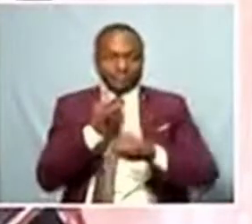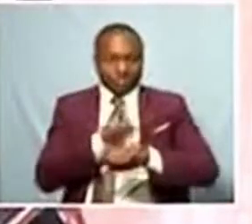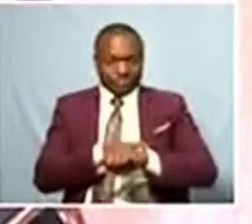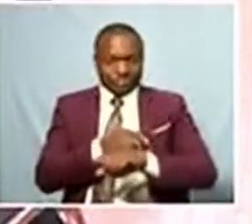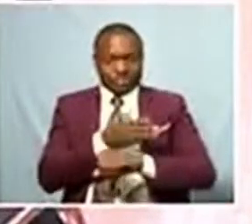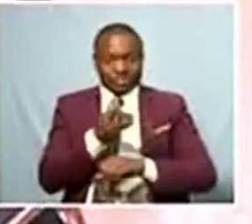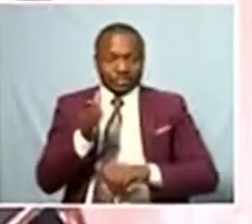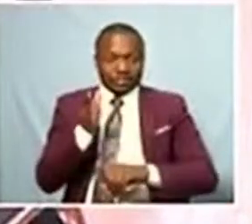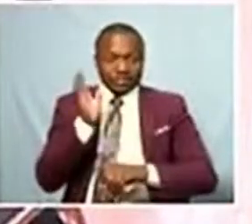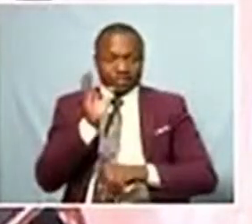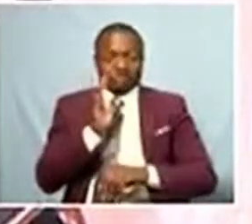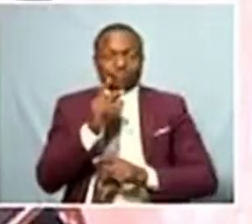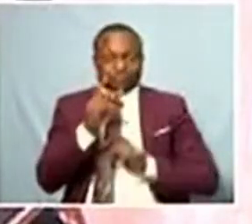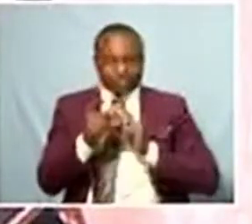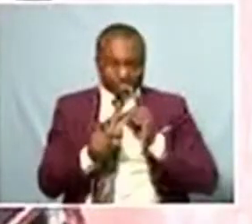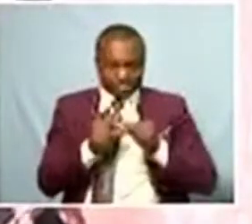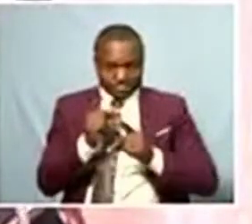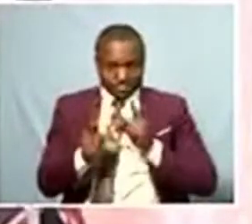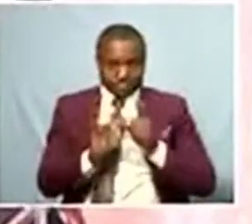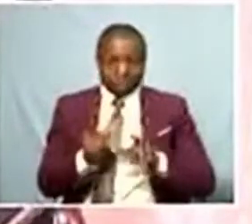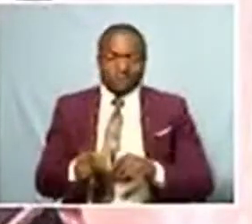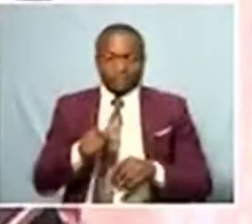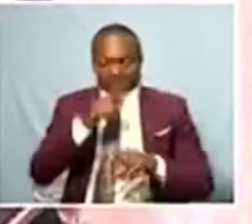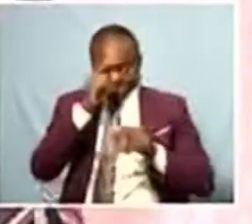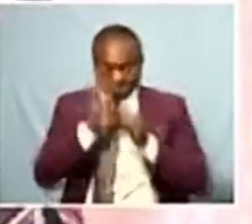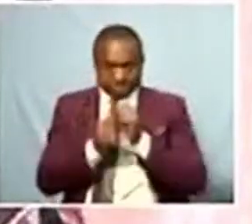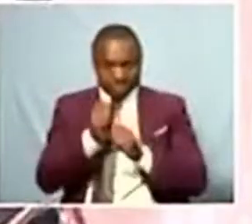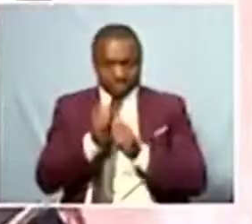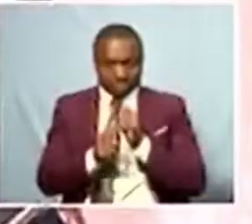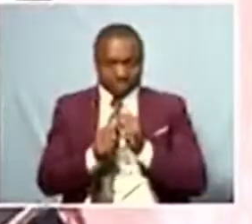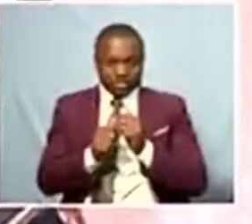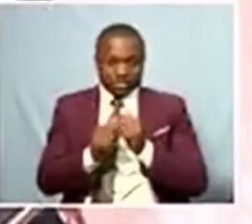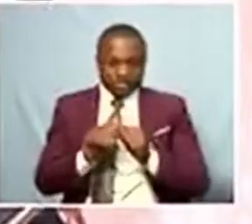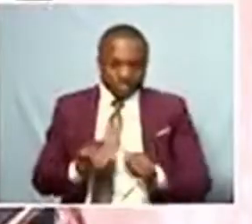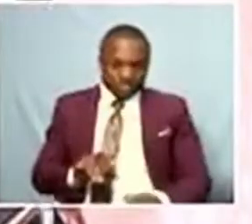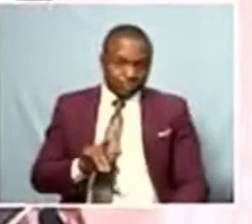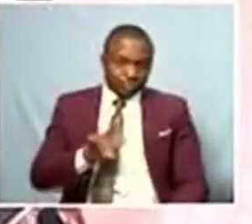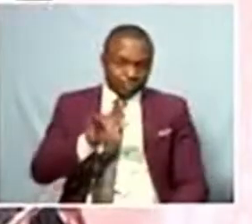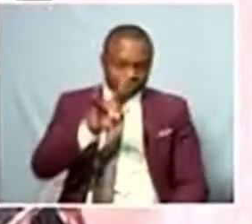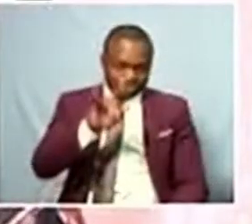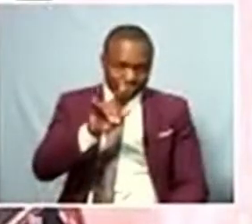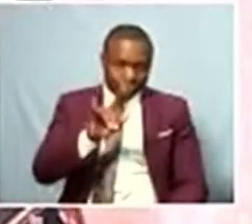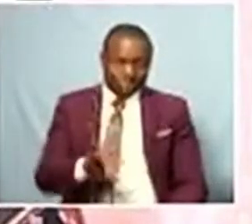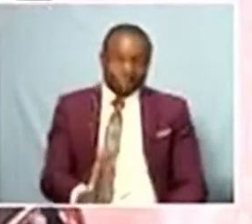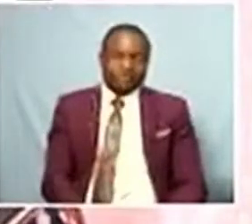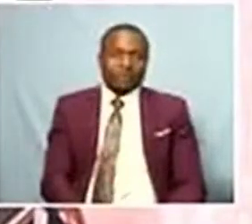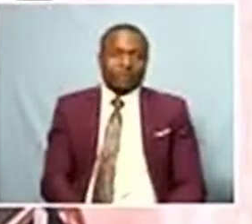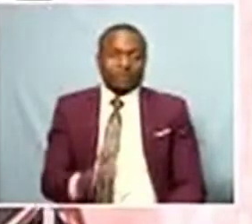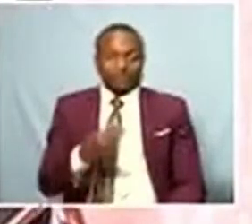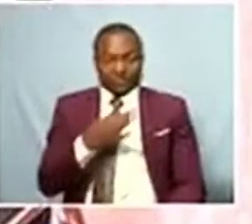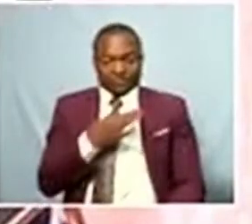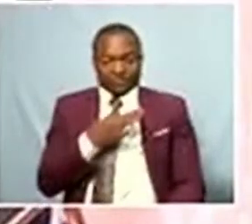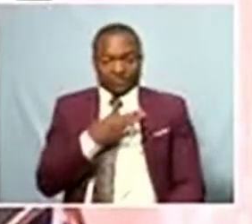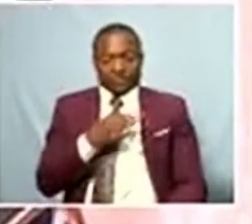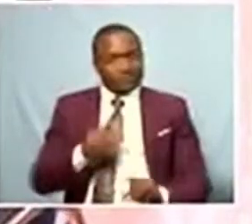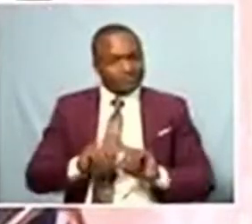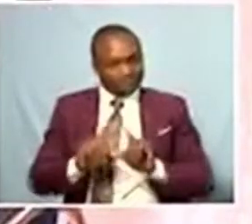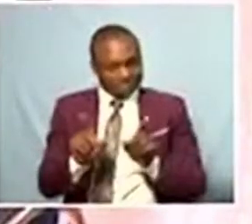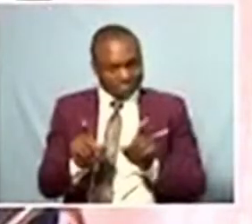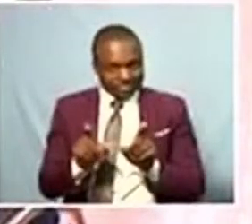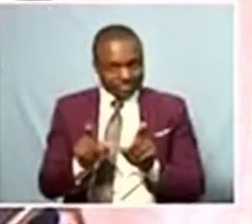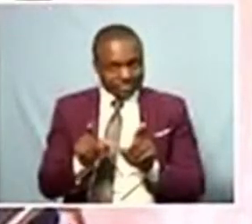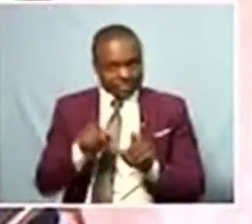process because of the traveling, the transiting, and so on. The French one is a bit different as well,